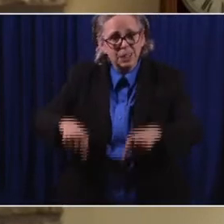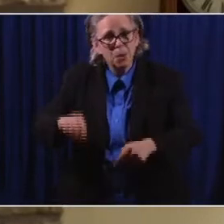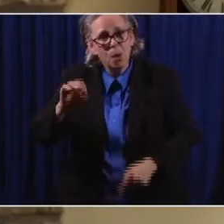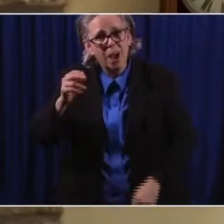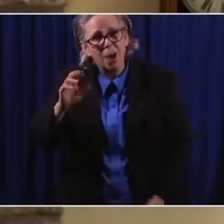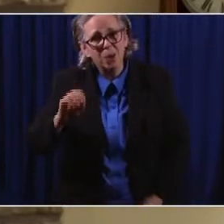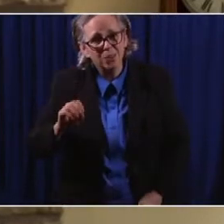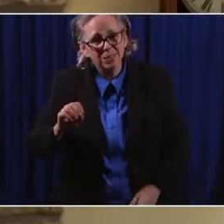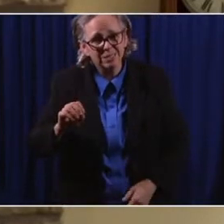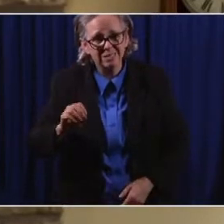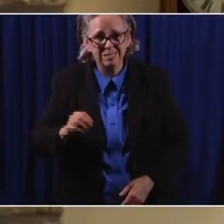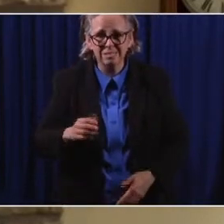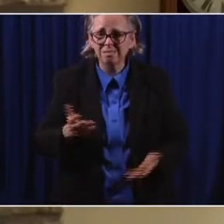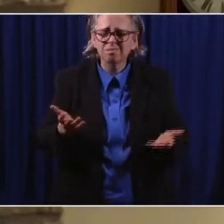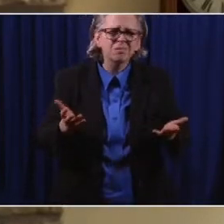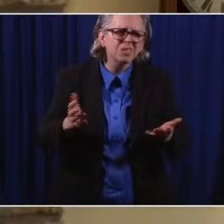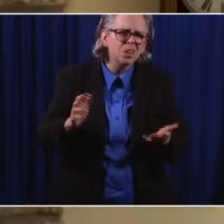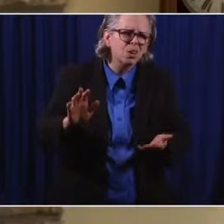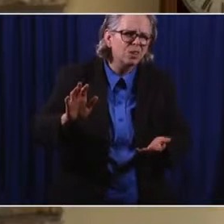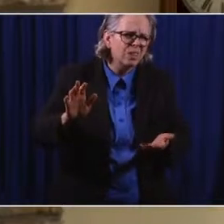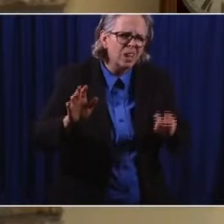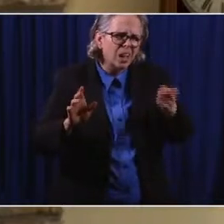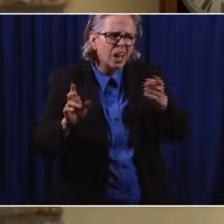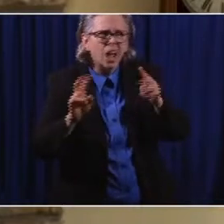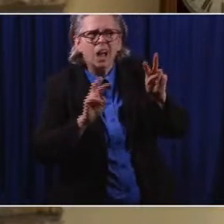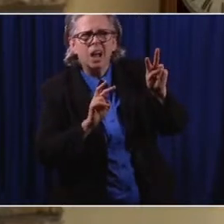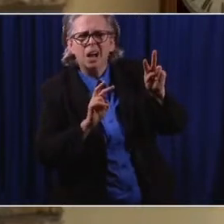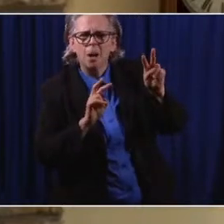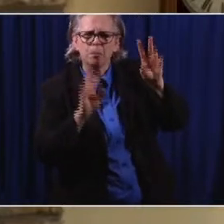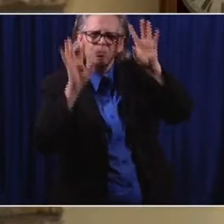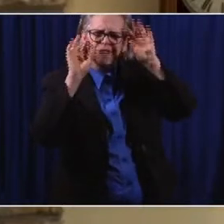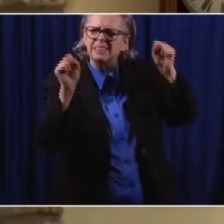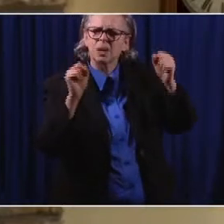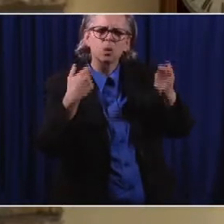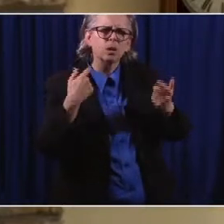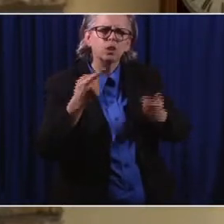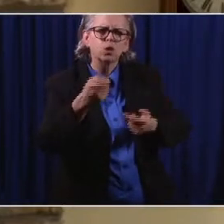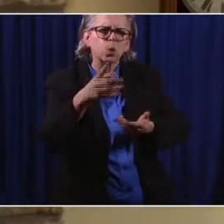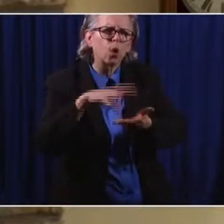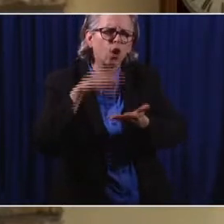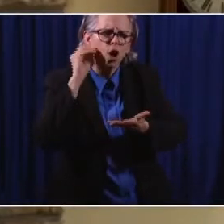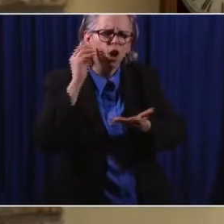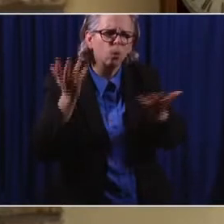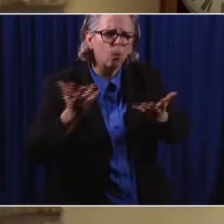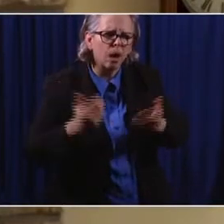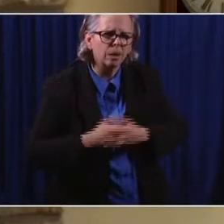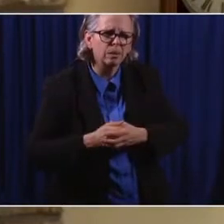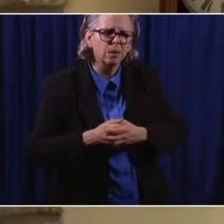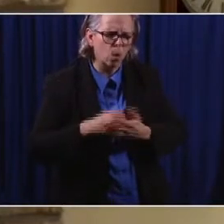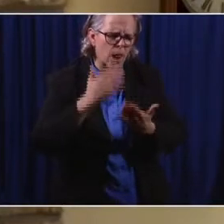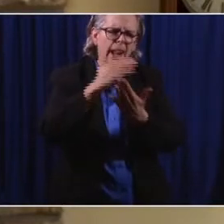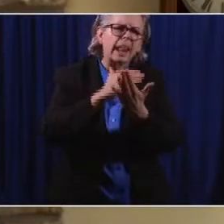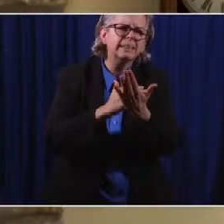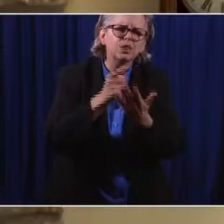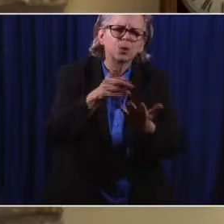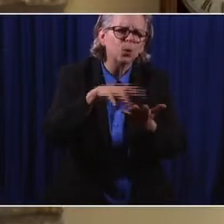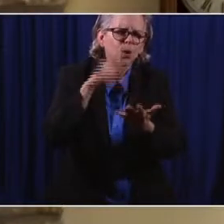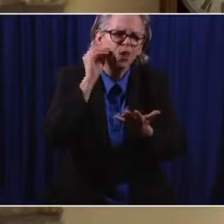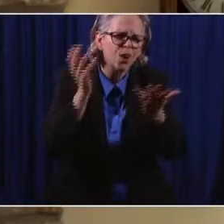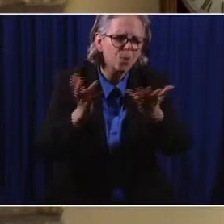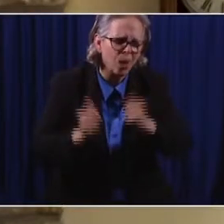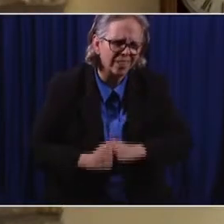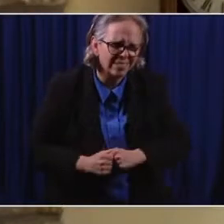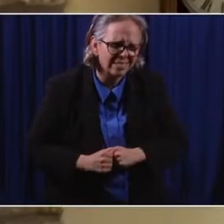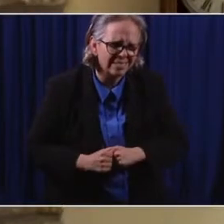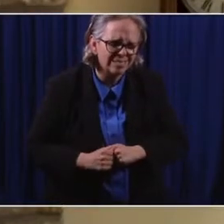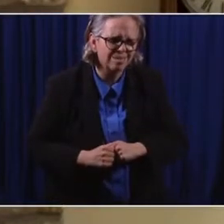take away from this? What lessons that we can focus on? You know, we're